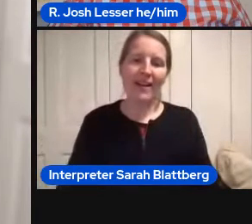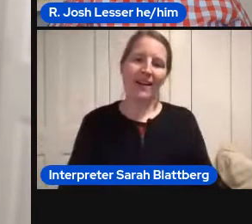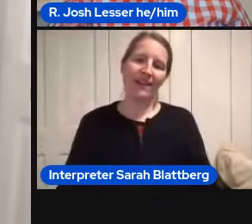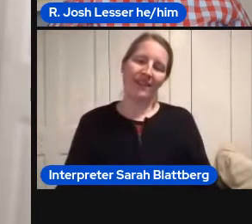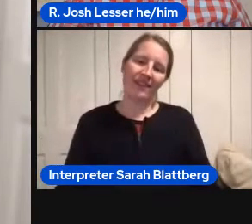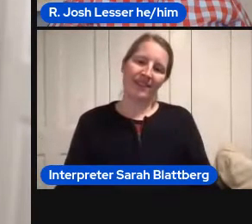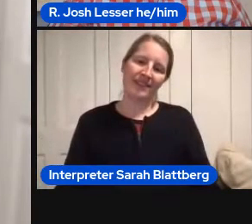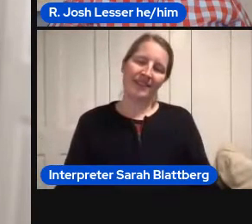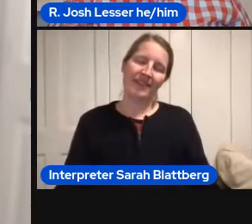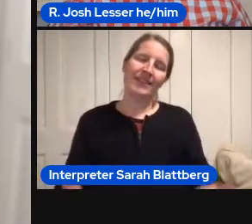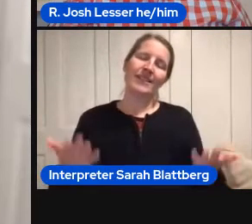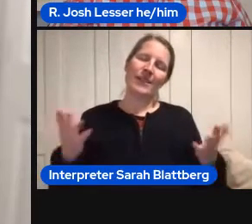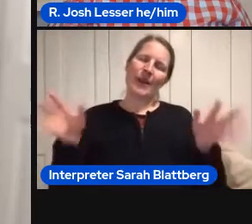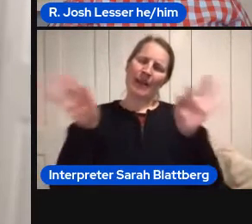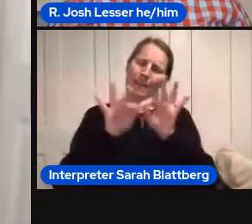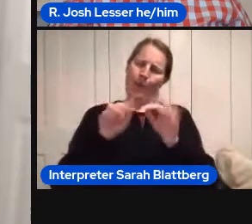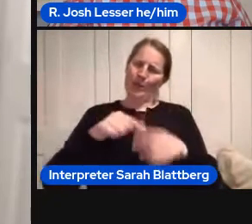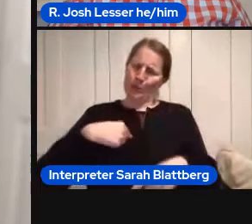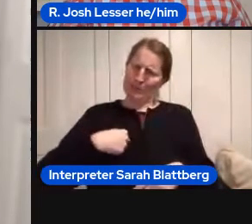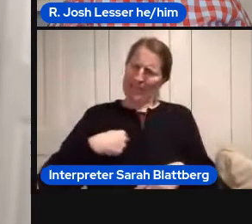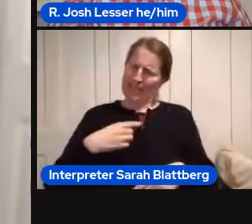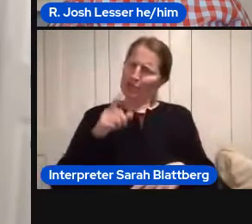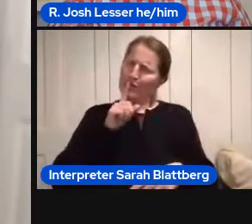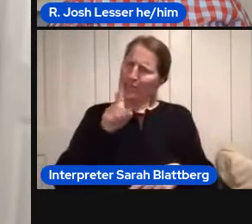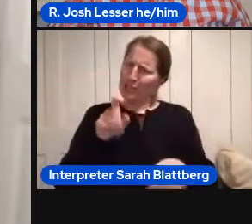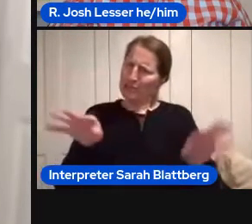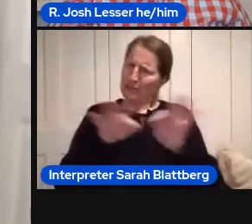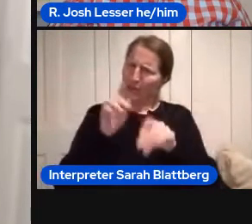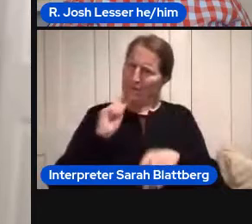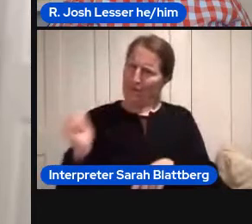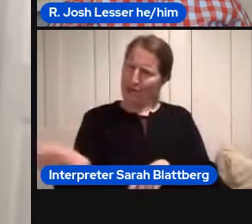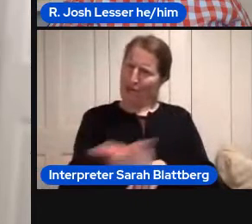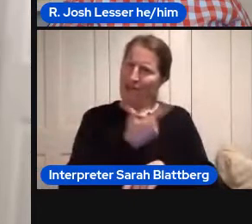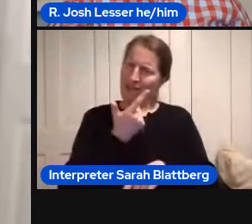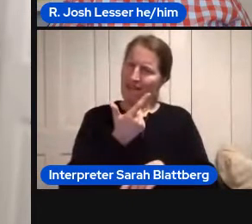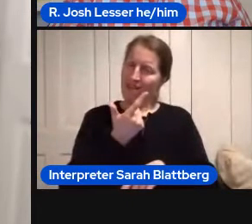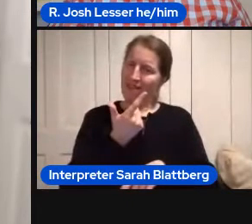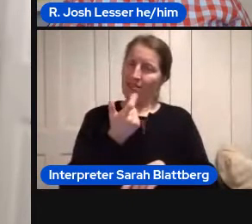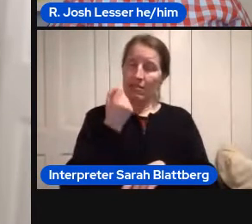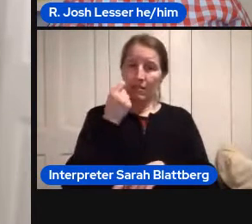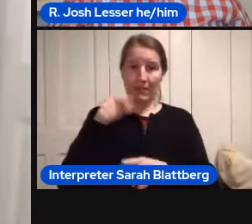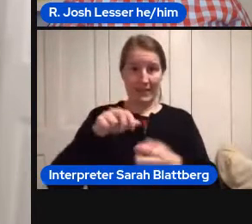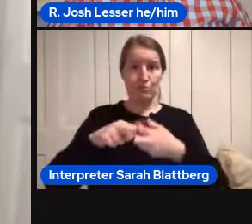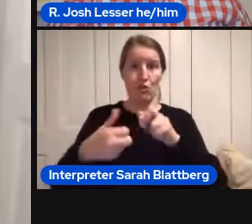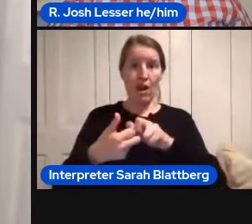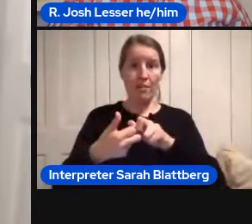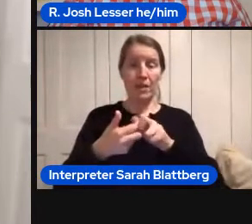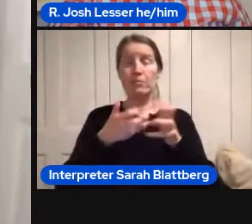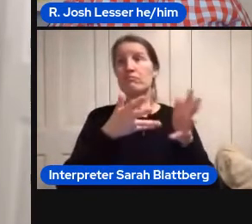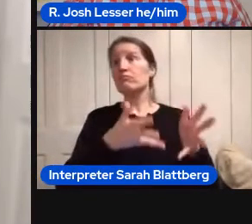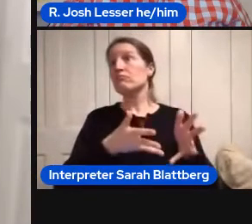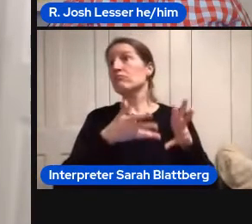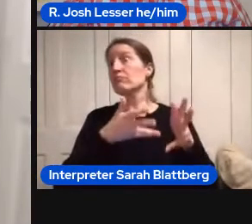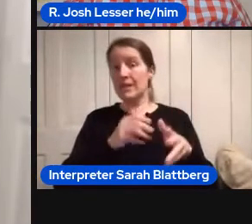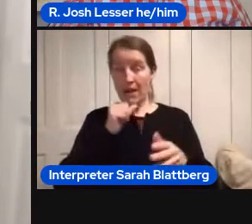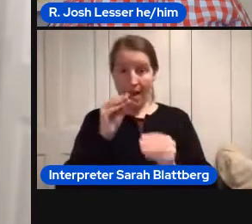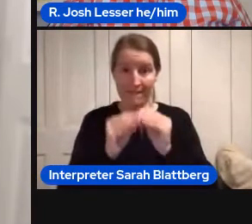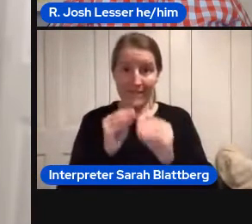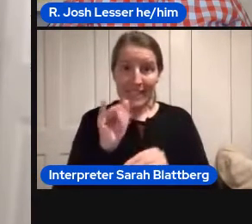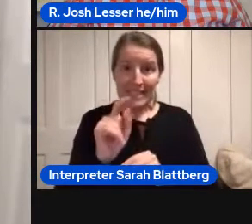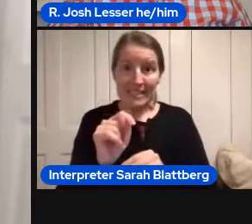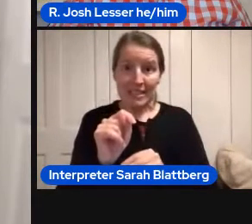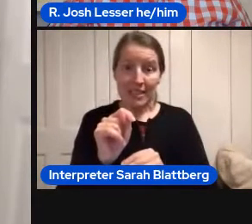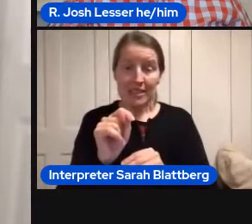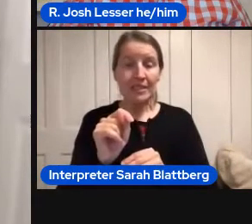This is important to me and should be important to all of us, because if we don't fix this problem and create spaces